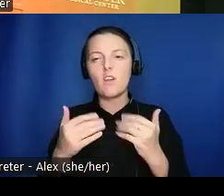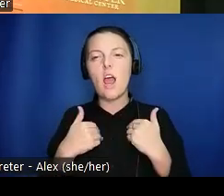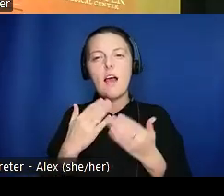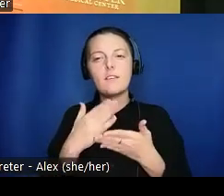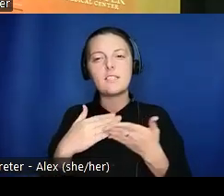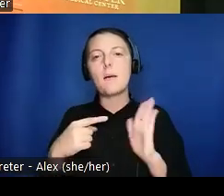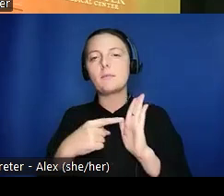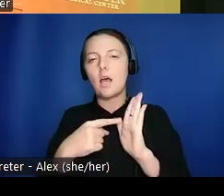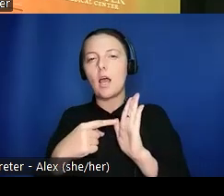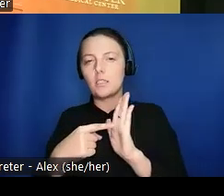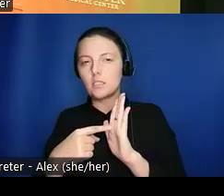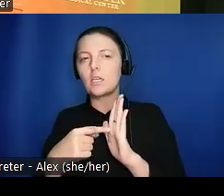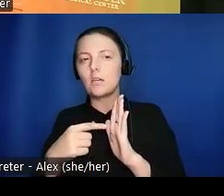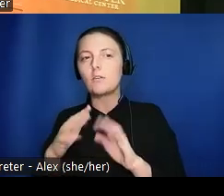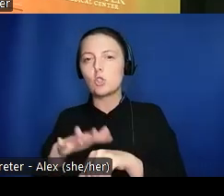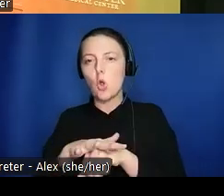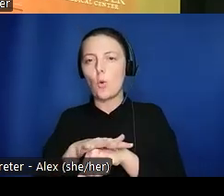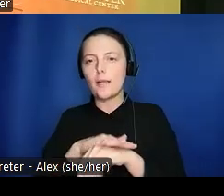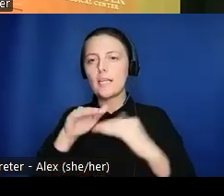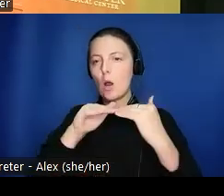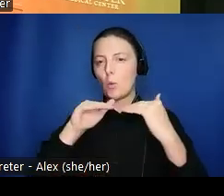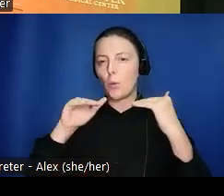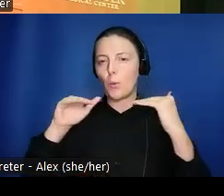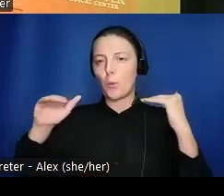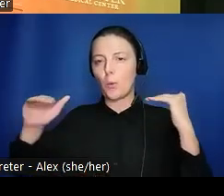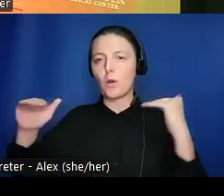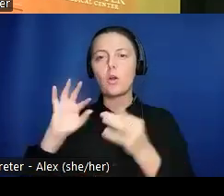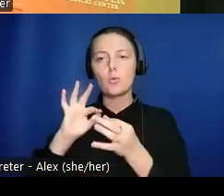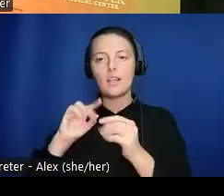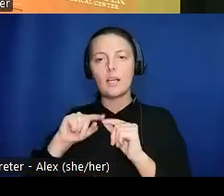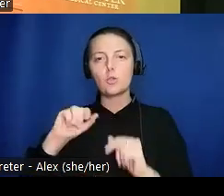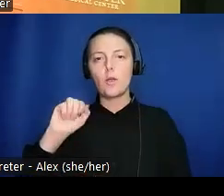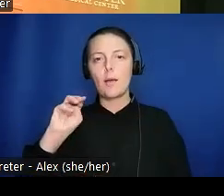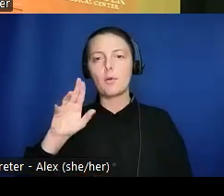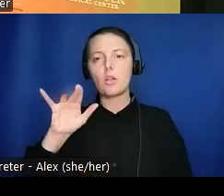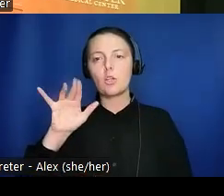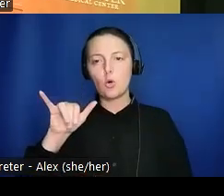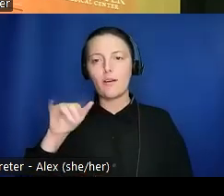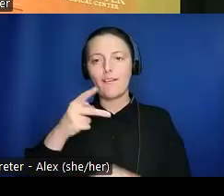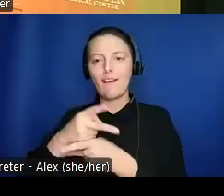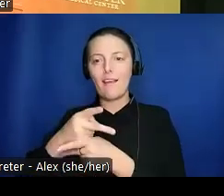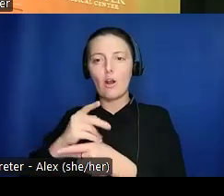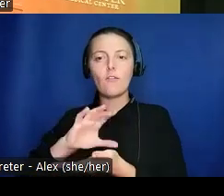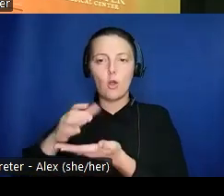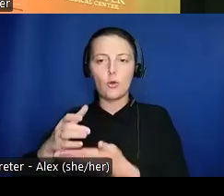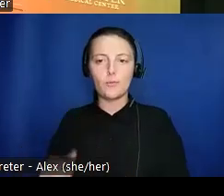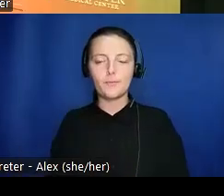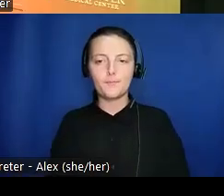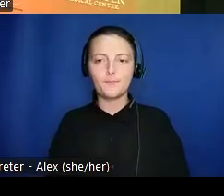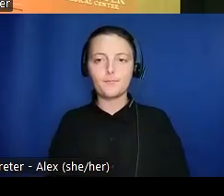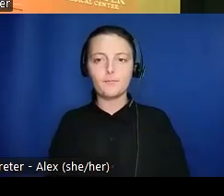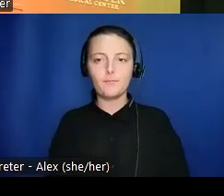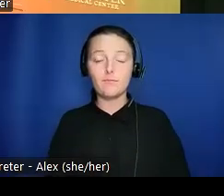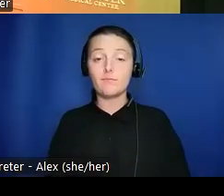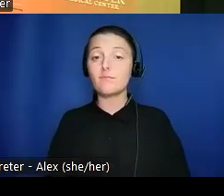to our ambulatory care volume. And that's something that we're going to have to do our best to manage